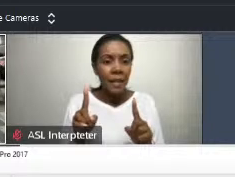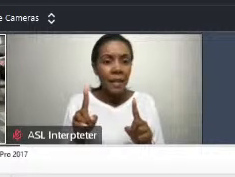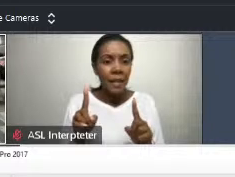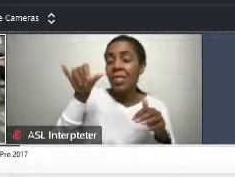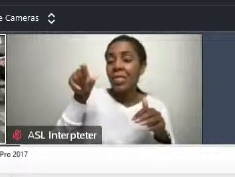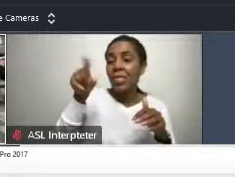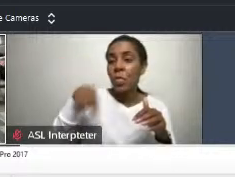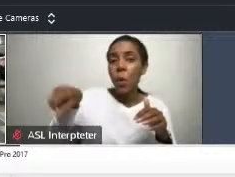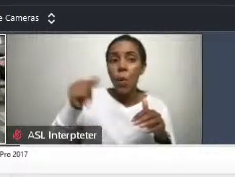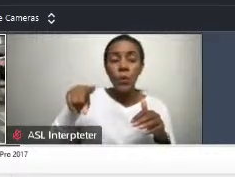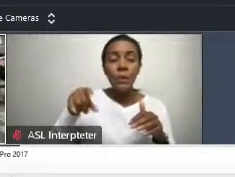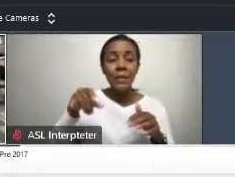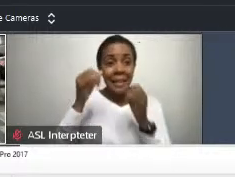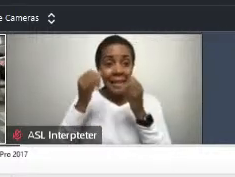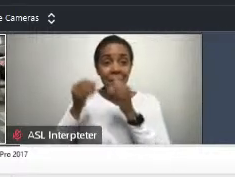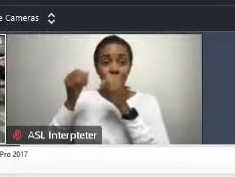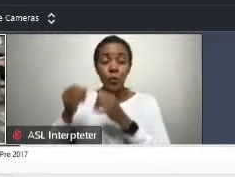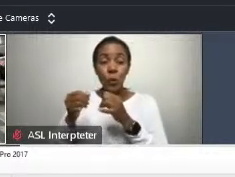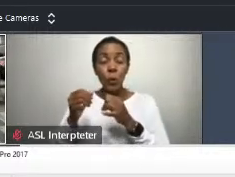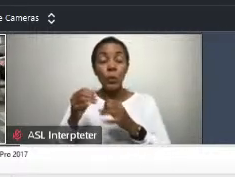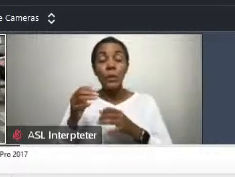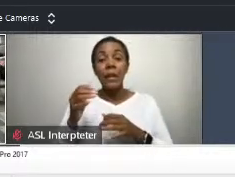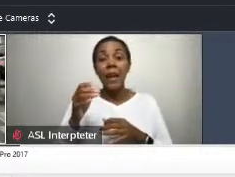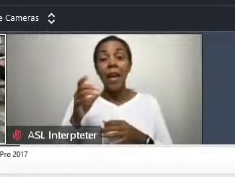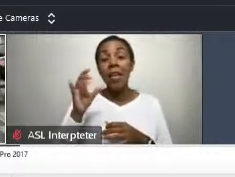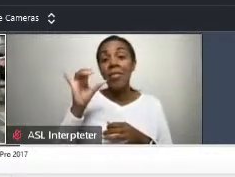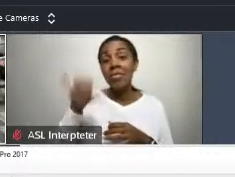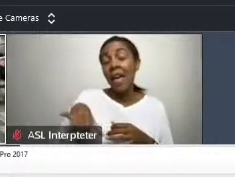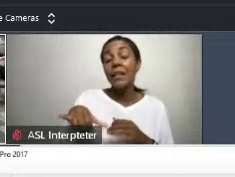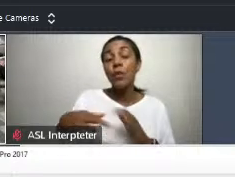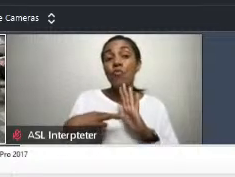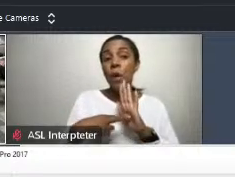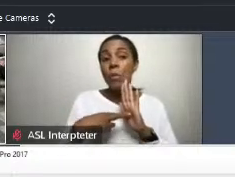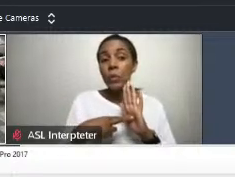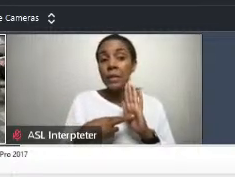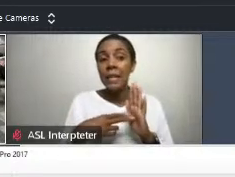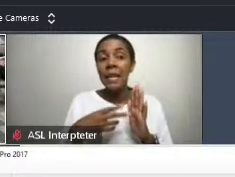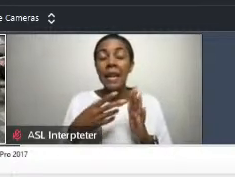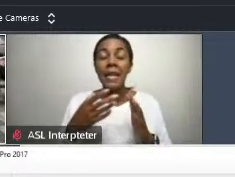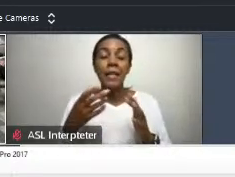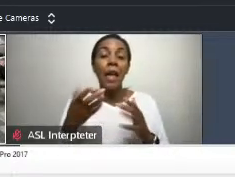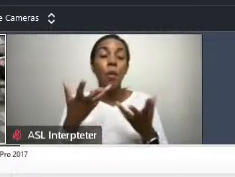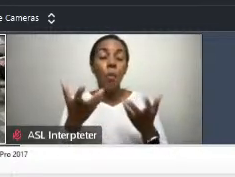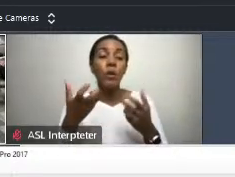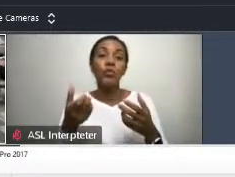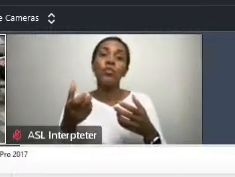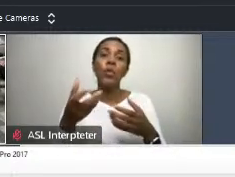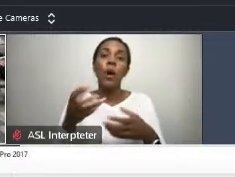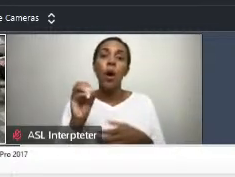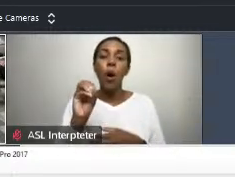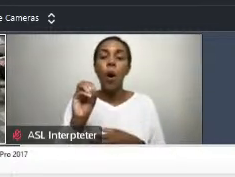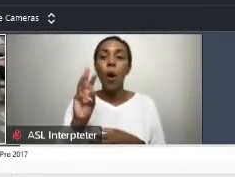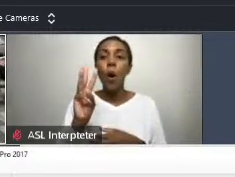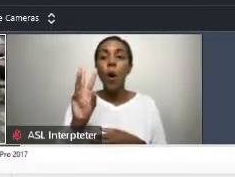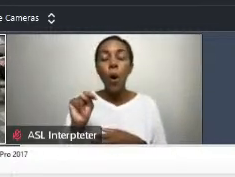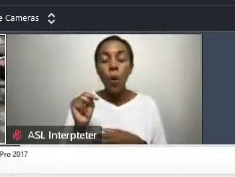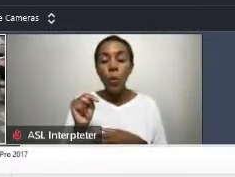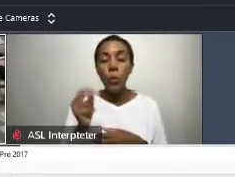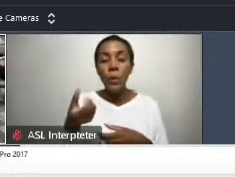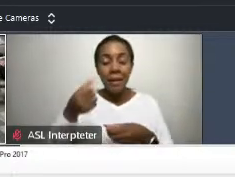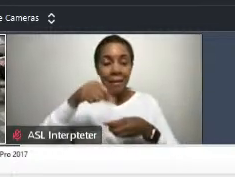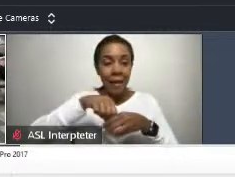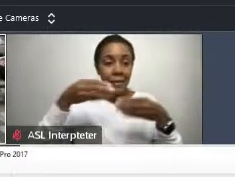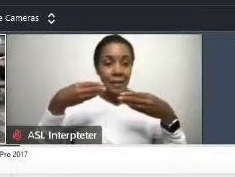individuals who represent or own parcels in which they would like to develop as gas stations, those are sent to me by your